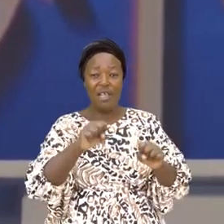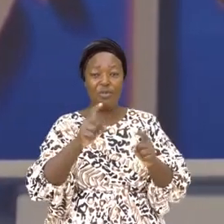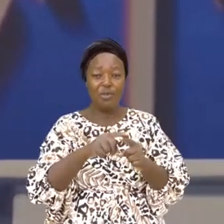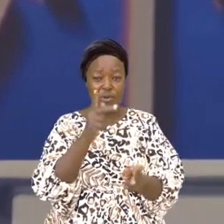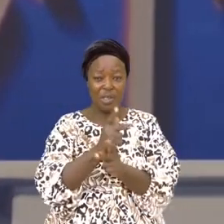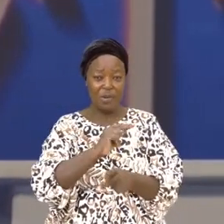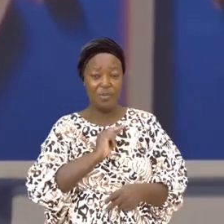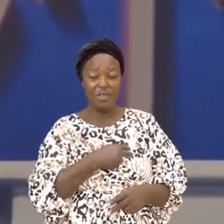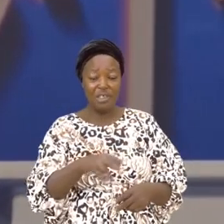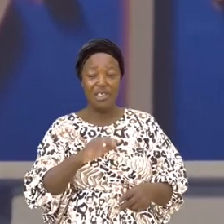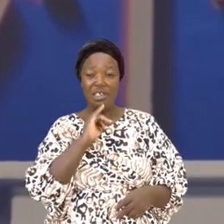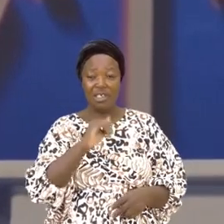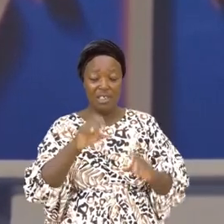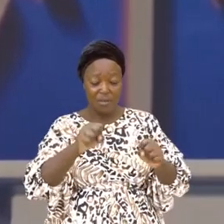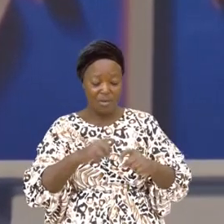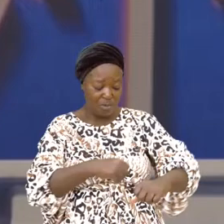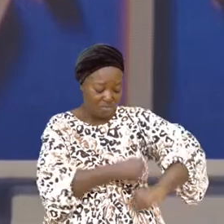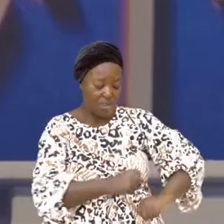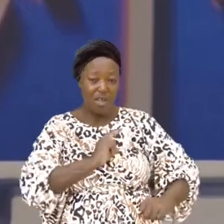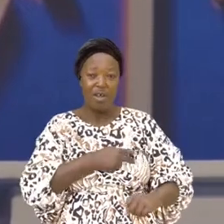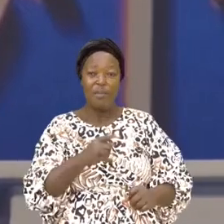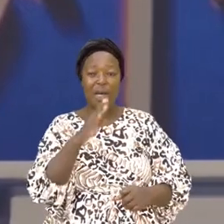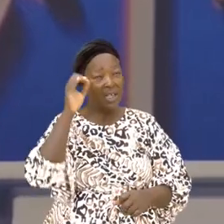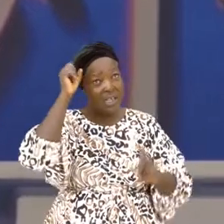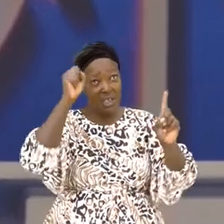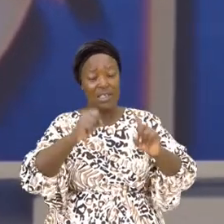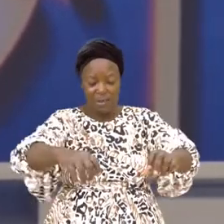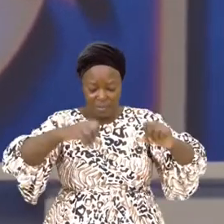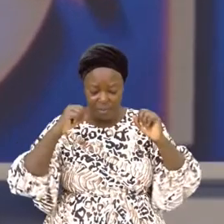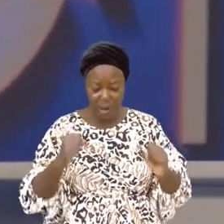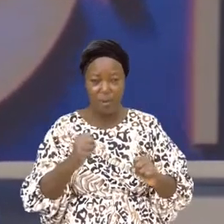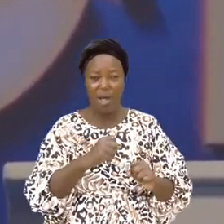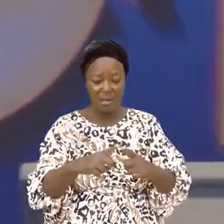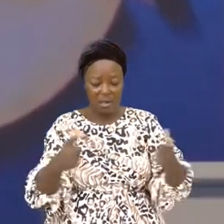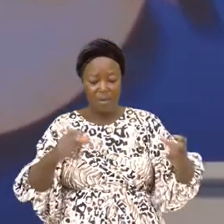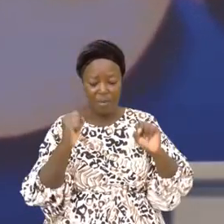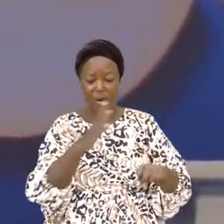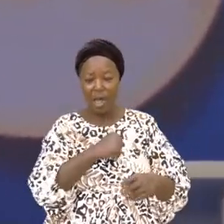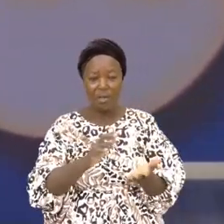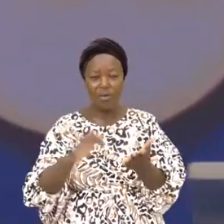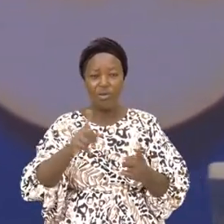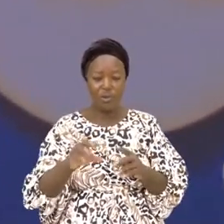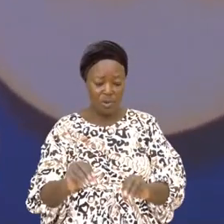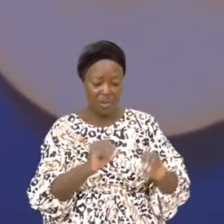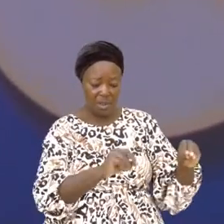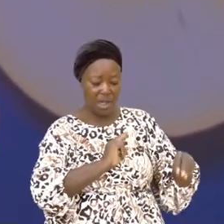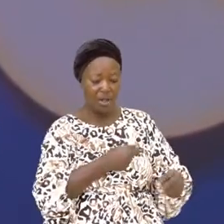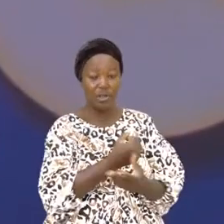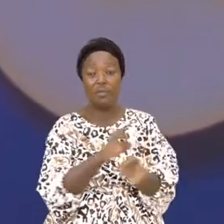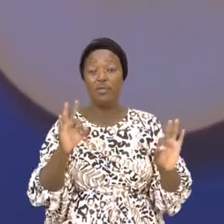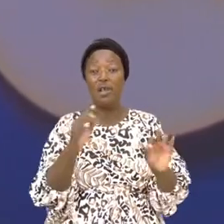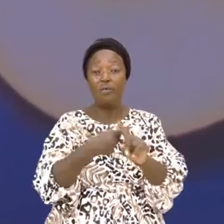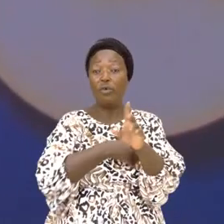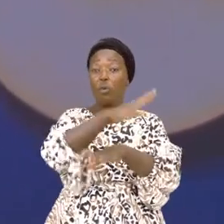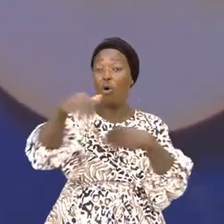It's able by its majestic power and glory to set us free from